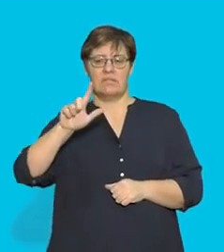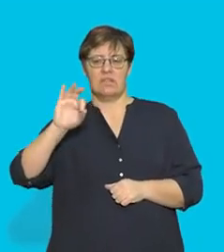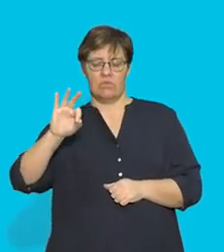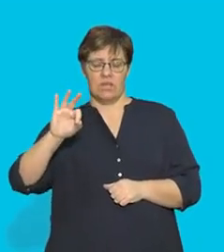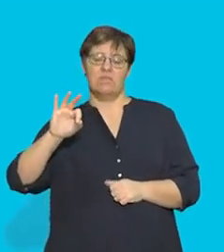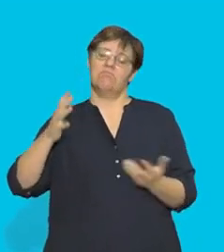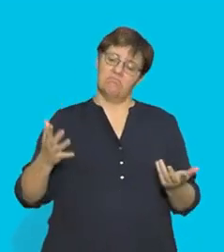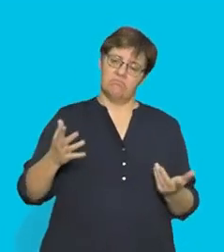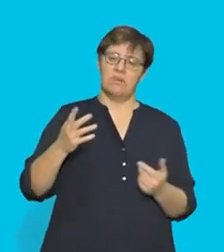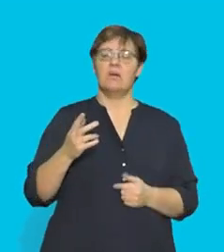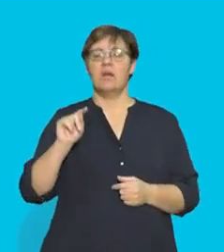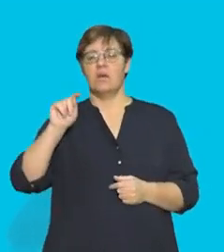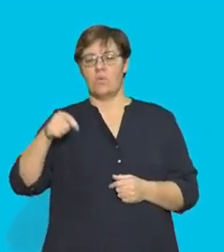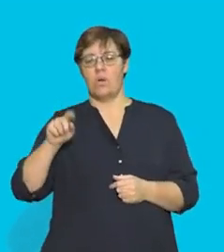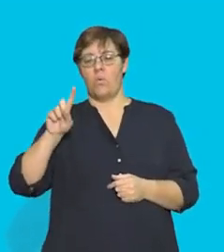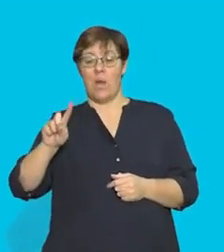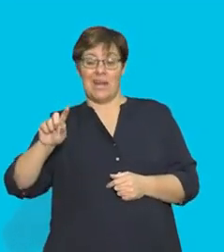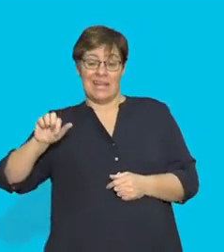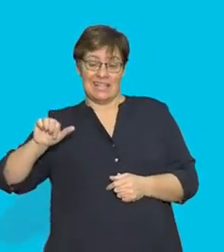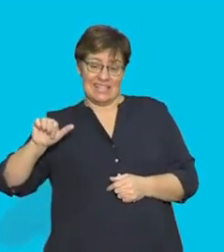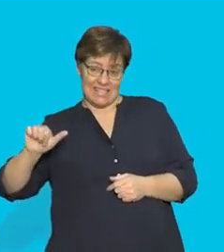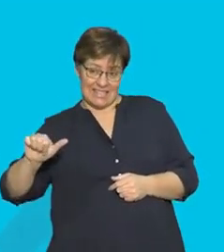1,484,173. And remember, again, we're looking for